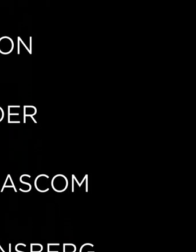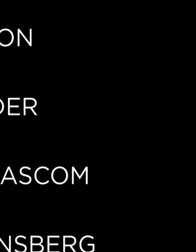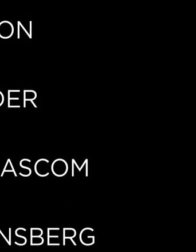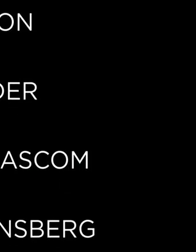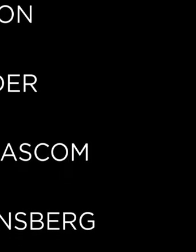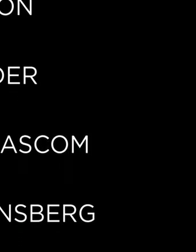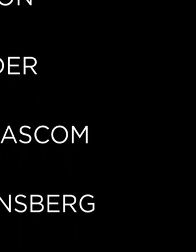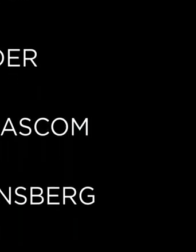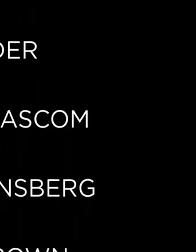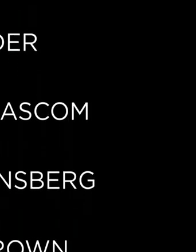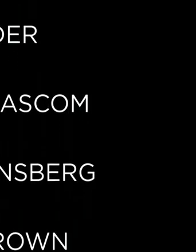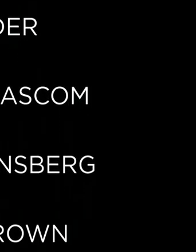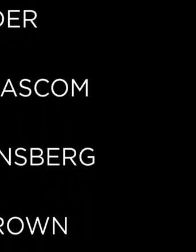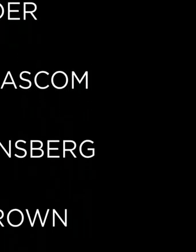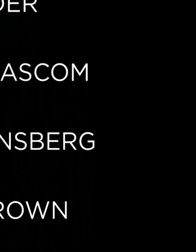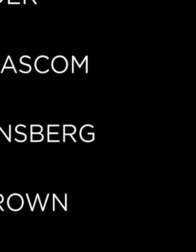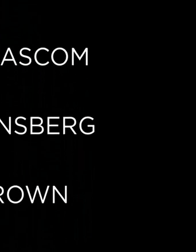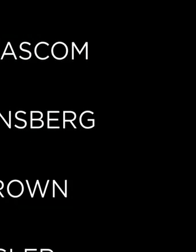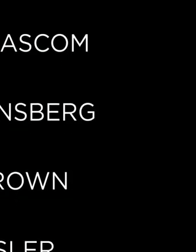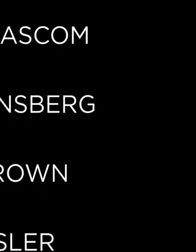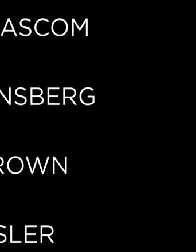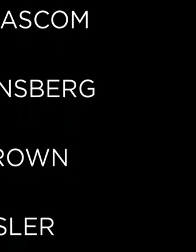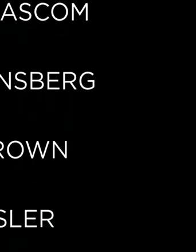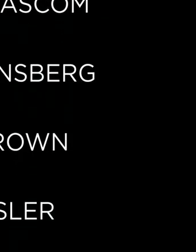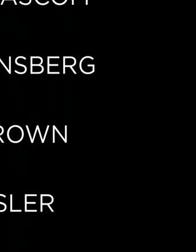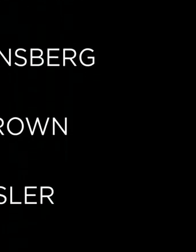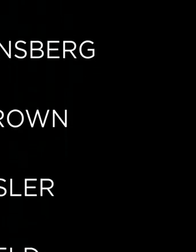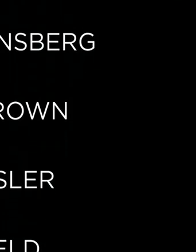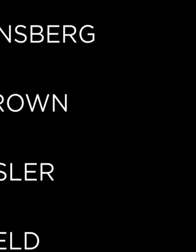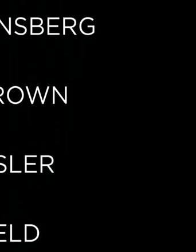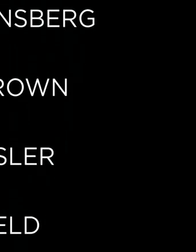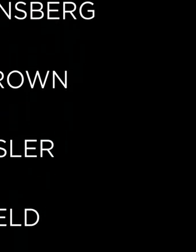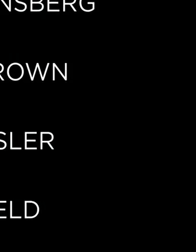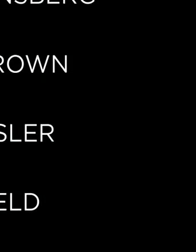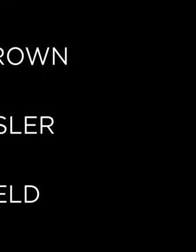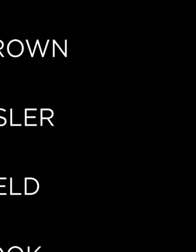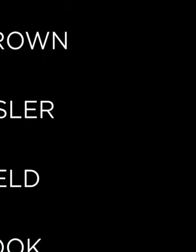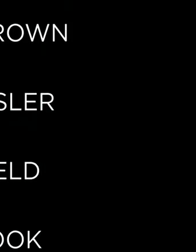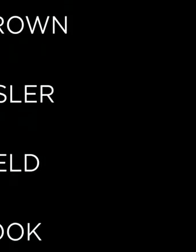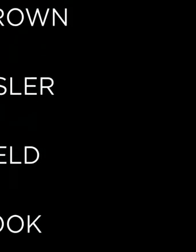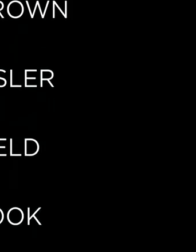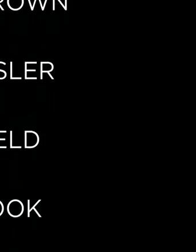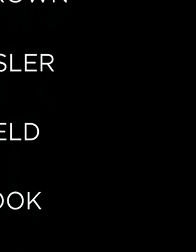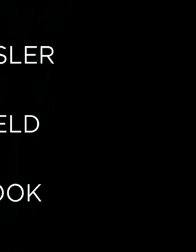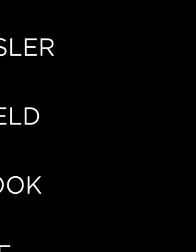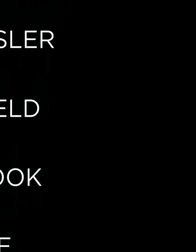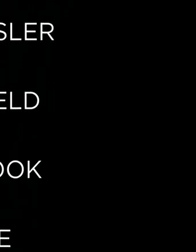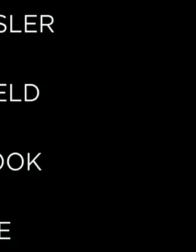Thank you.